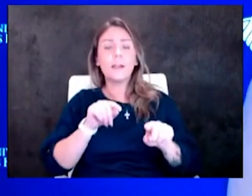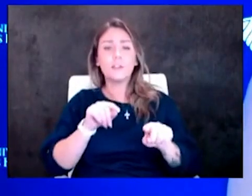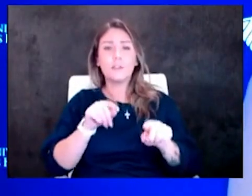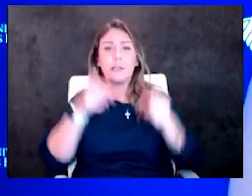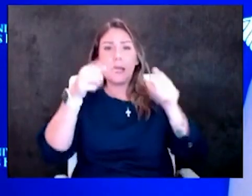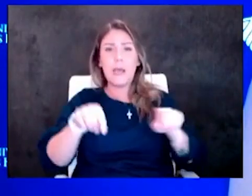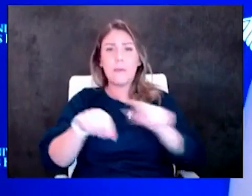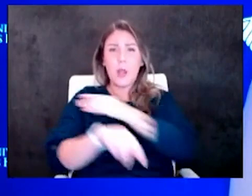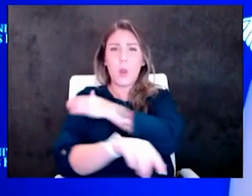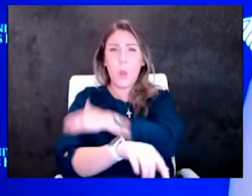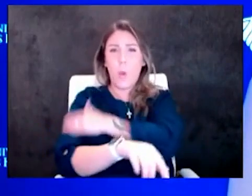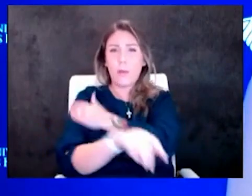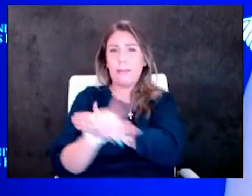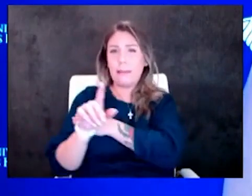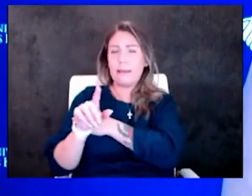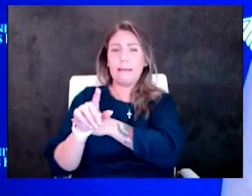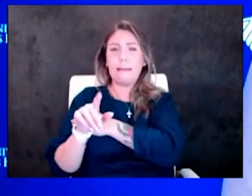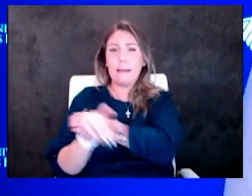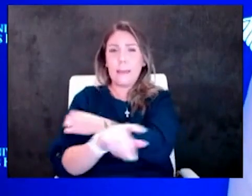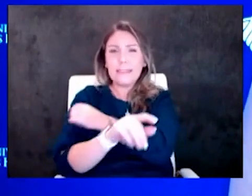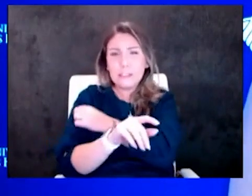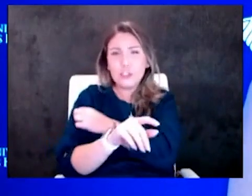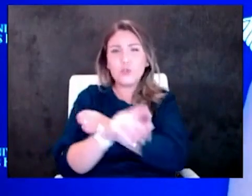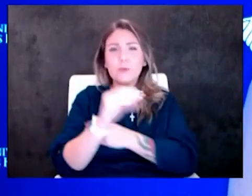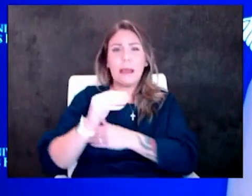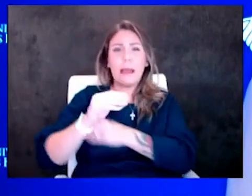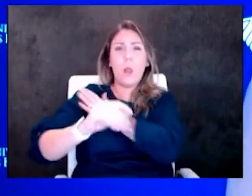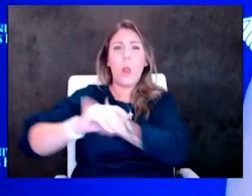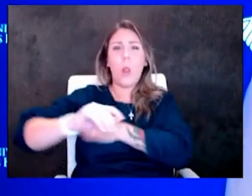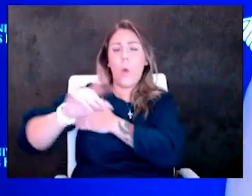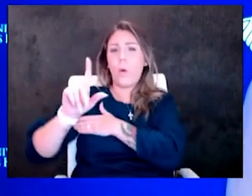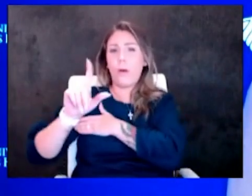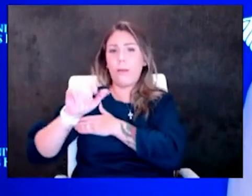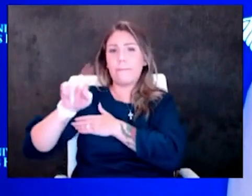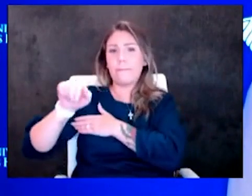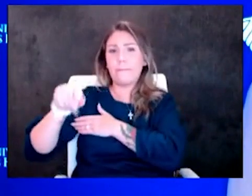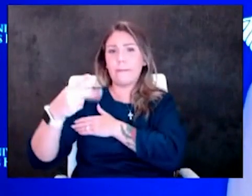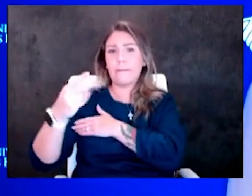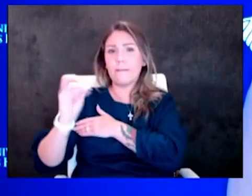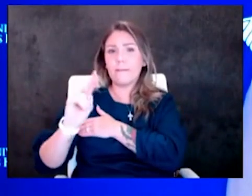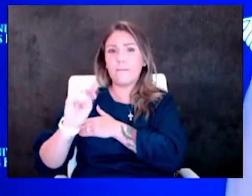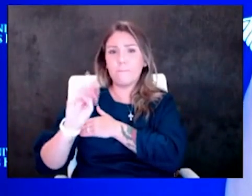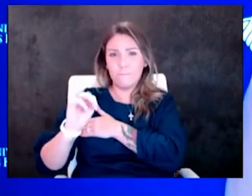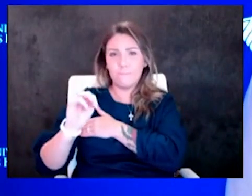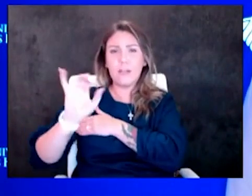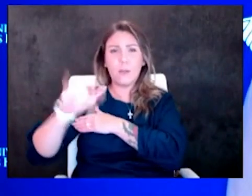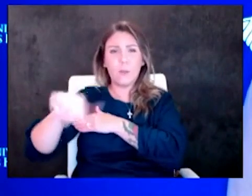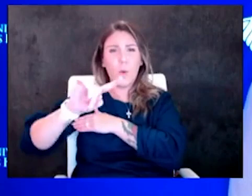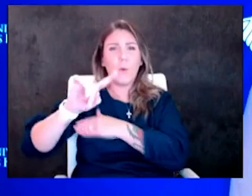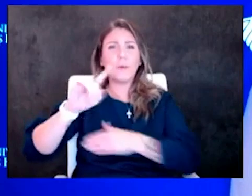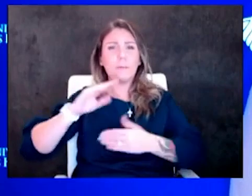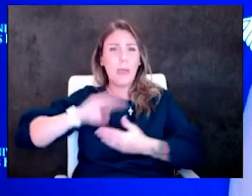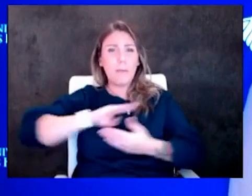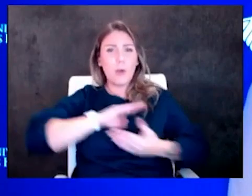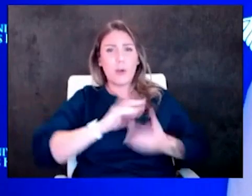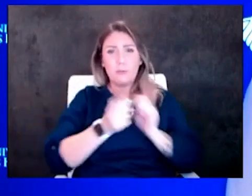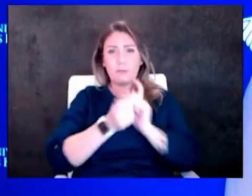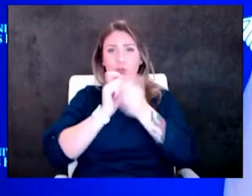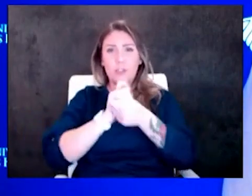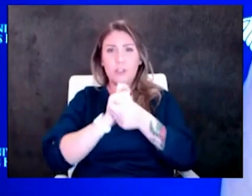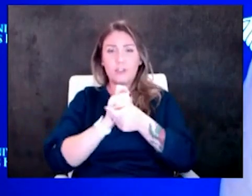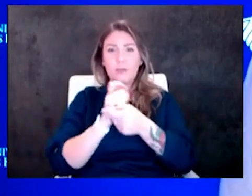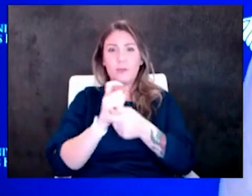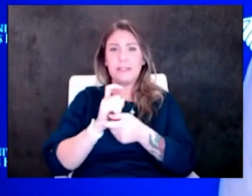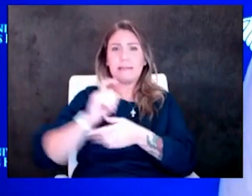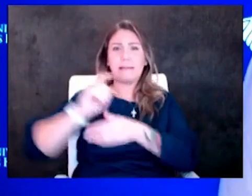the local lymph nodes as well. And I think with the mammogram changes, Steve, if I remember correctly, I think it was just really near around the